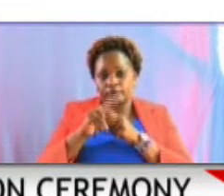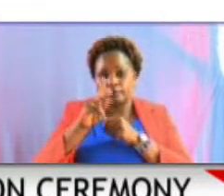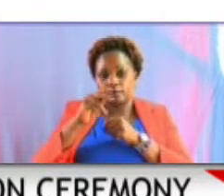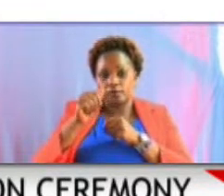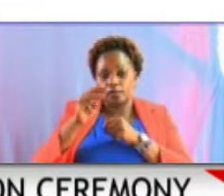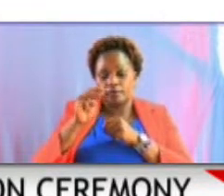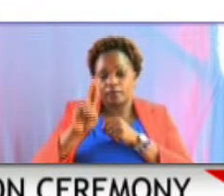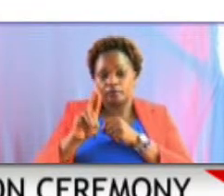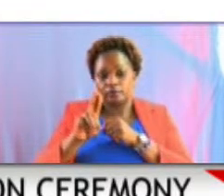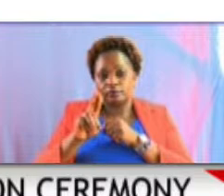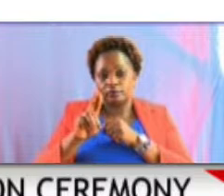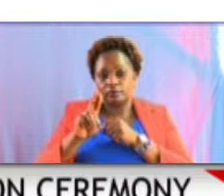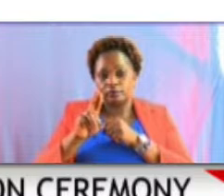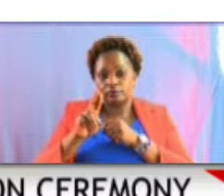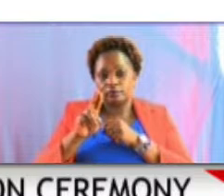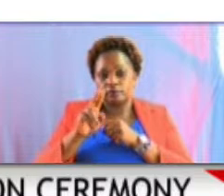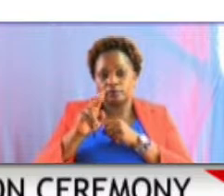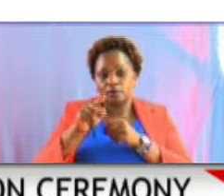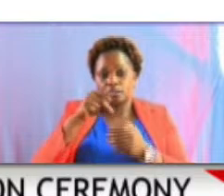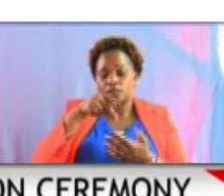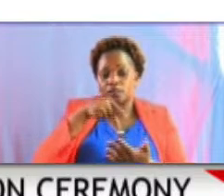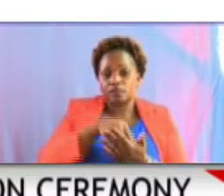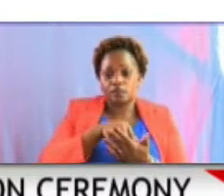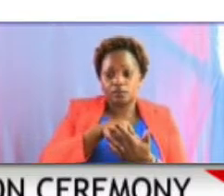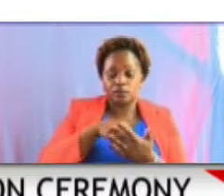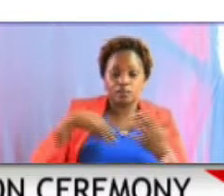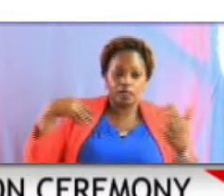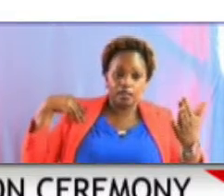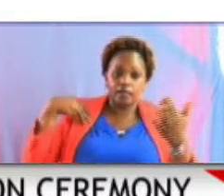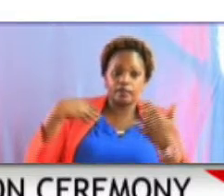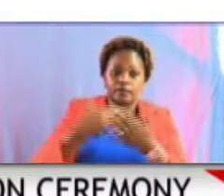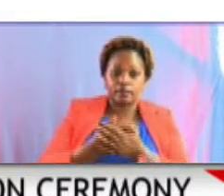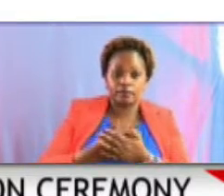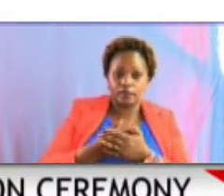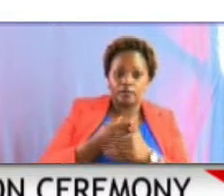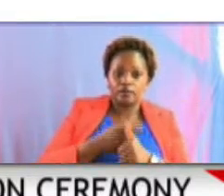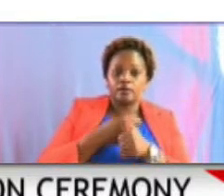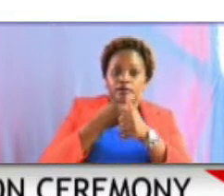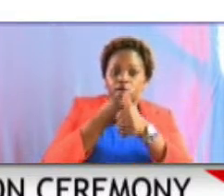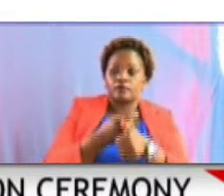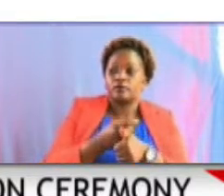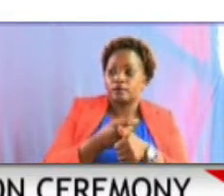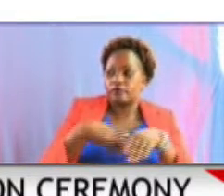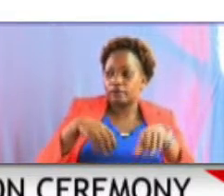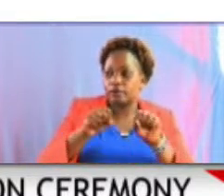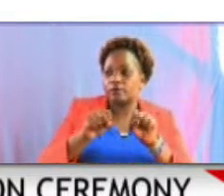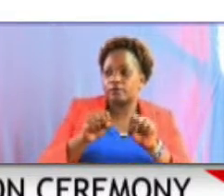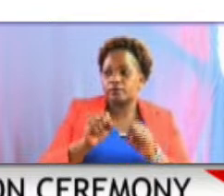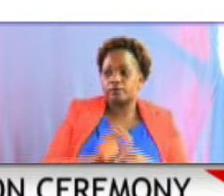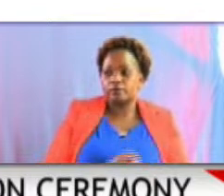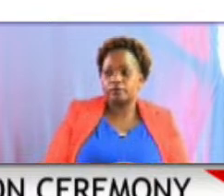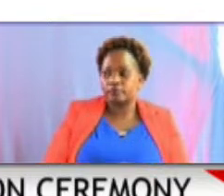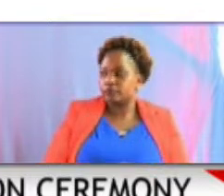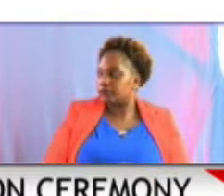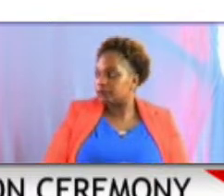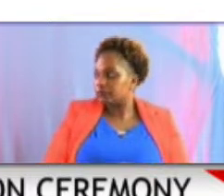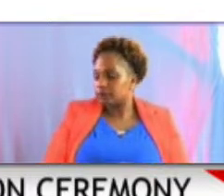Kamau. The graduate to remain standing until the award of the diploma.